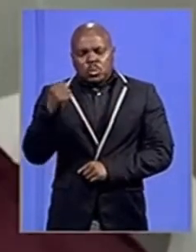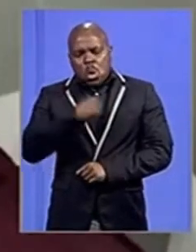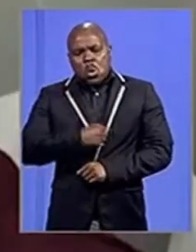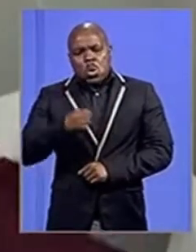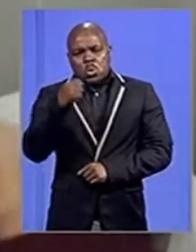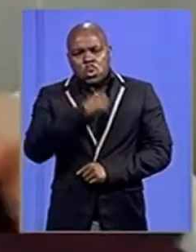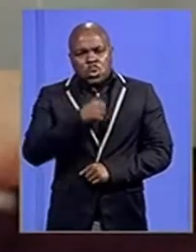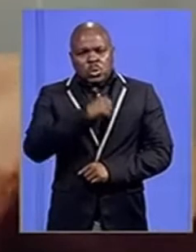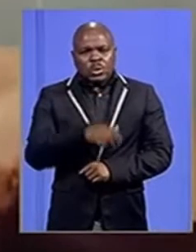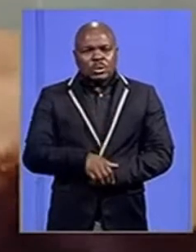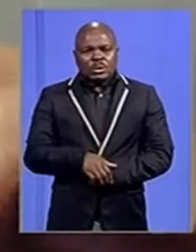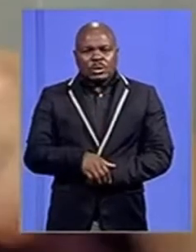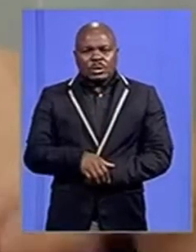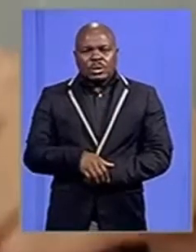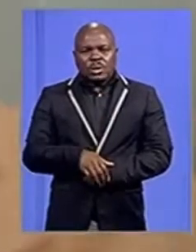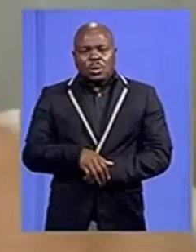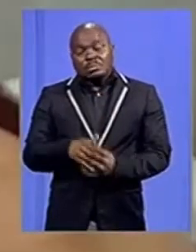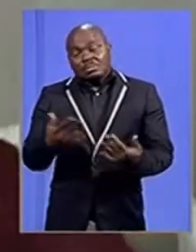because of the line